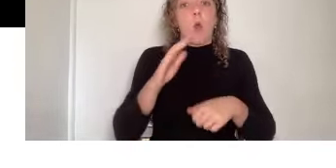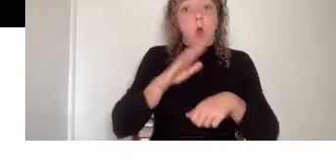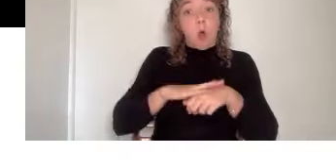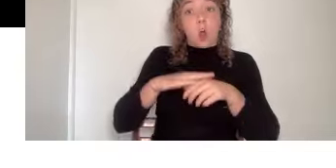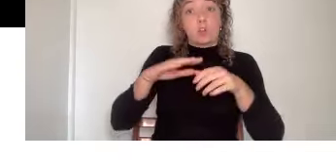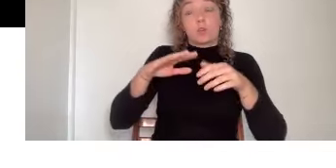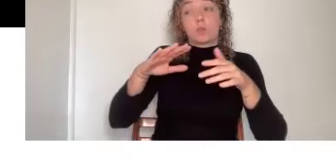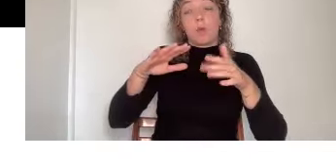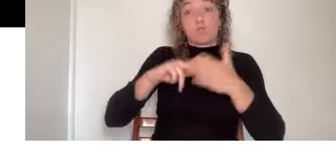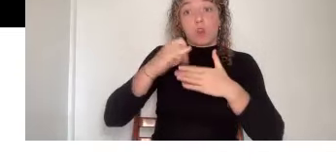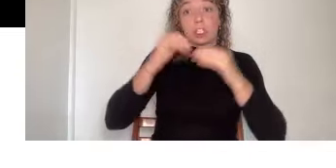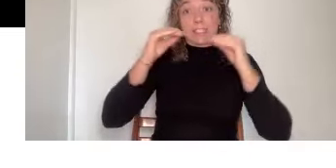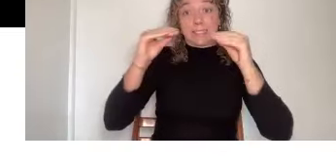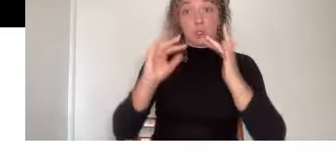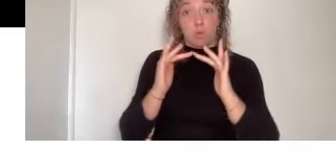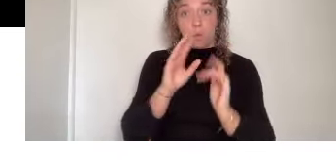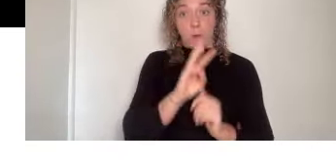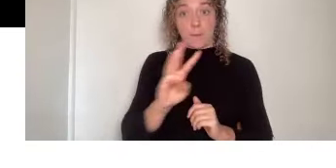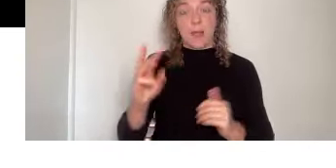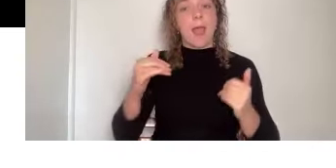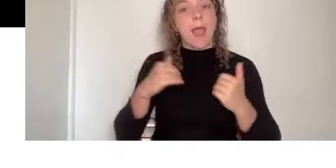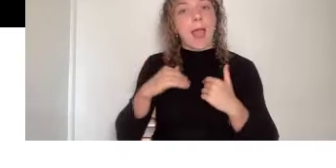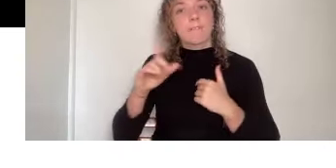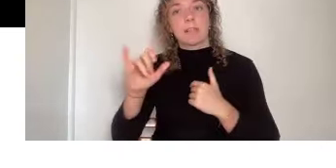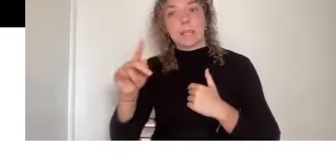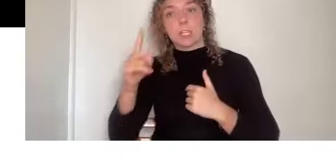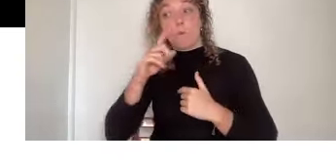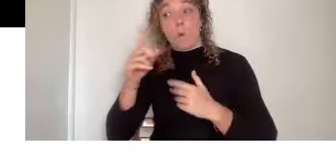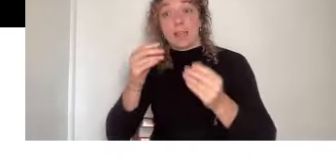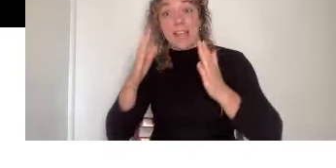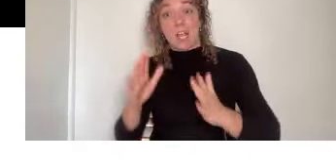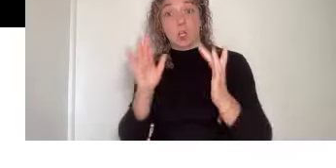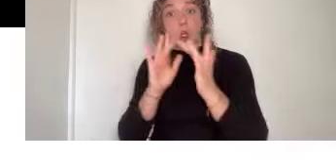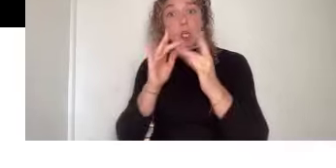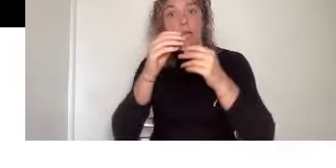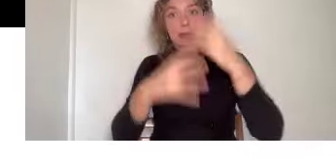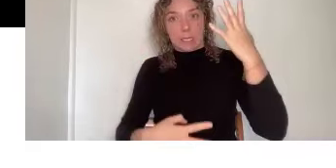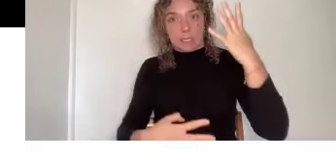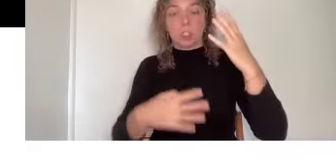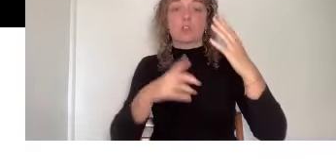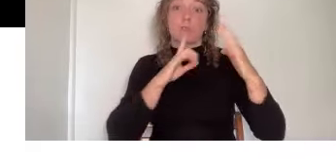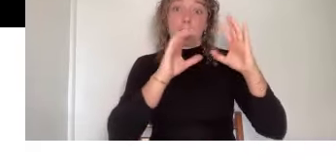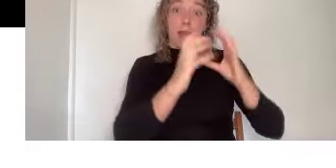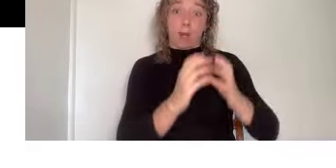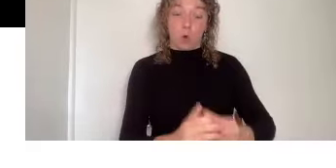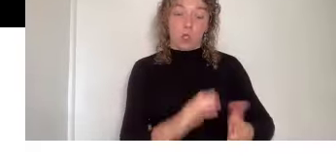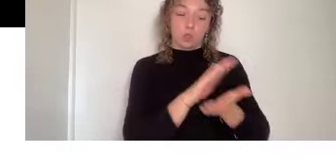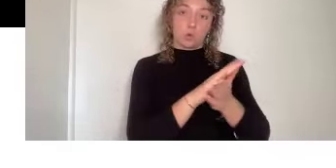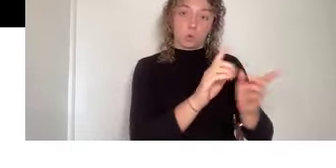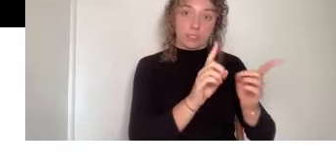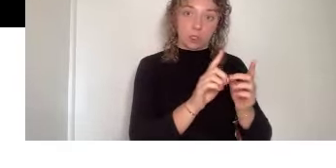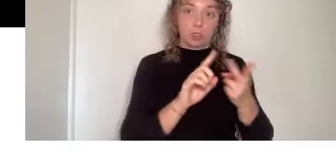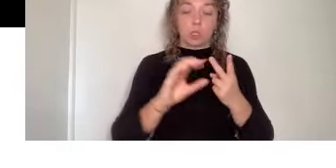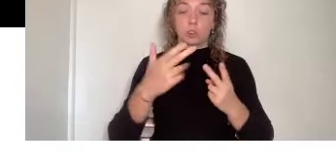website, we have the links to the liaison contact lists, which are broken into school district, charter